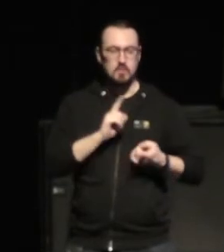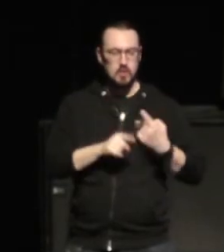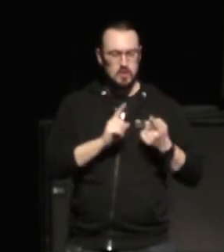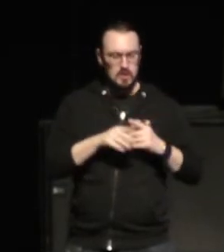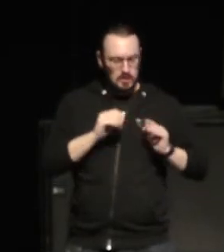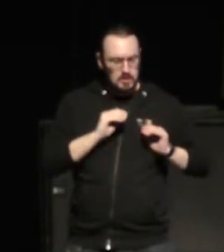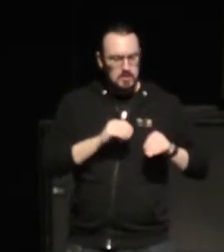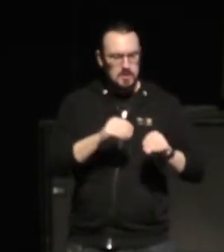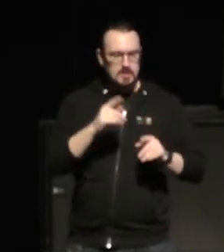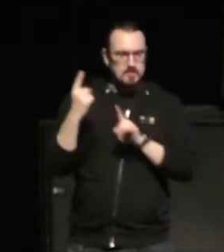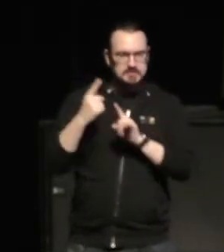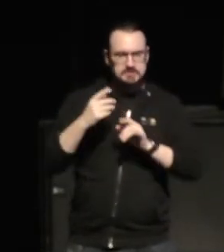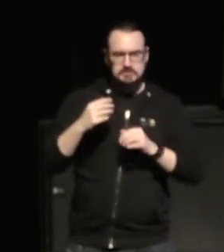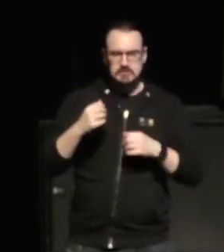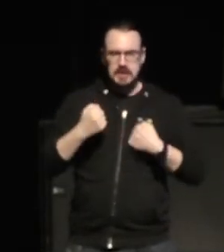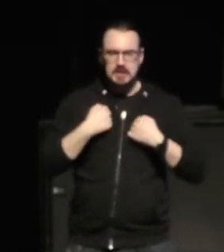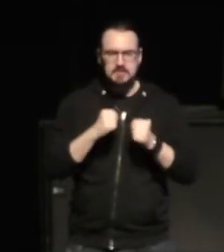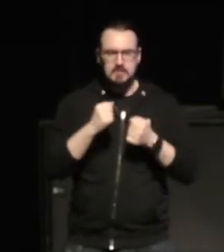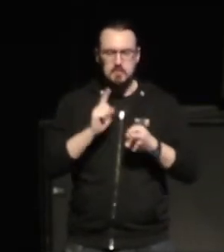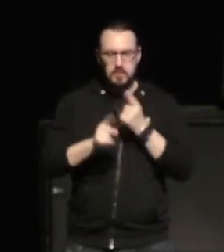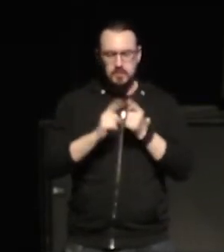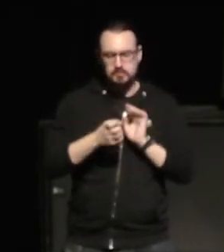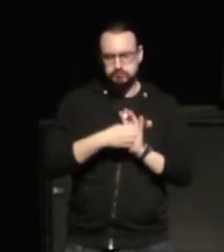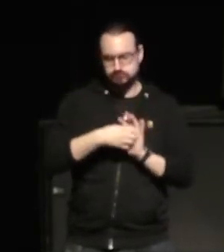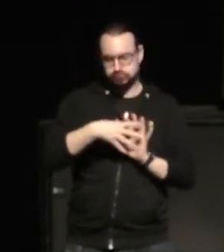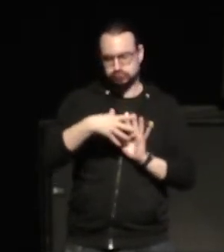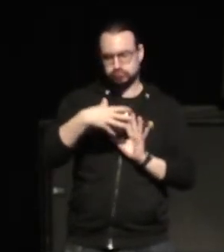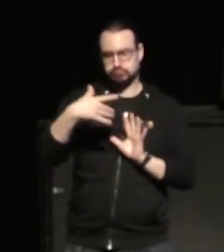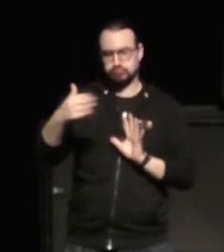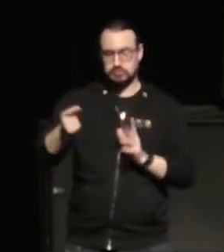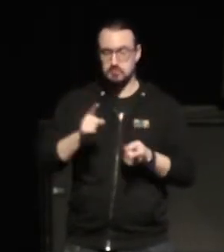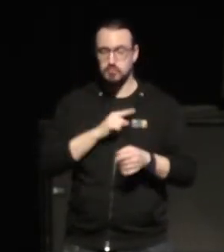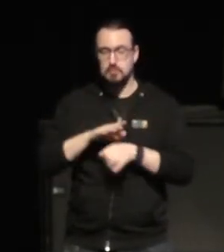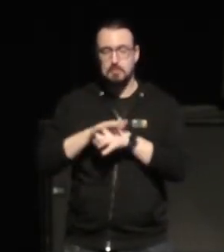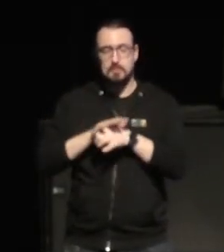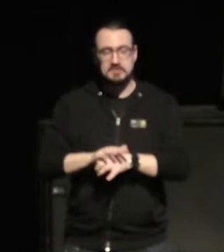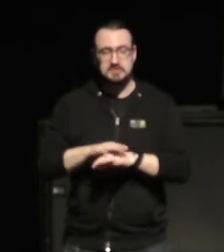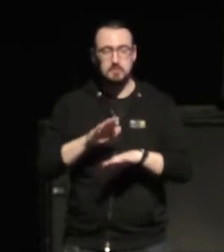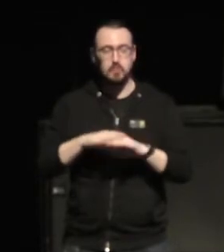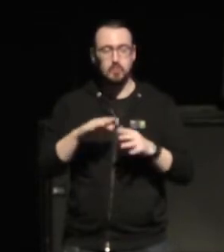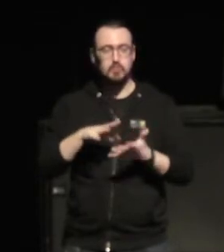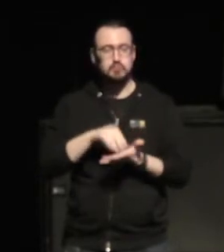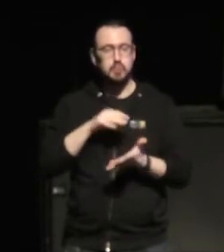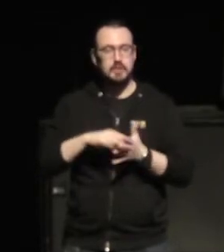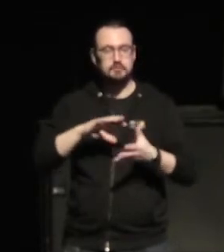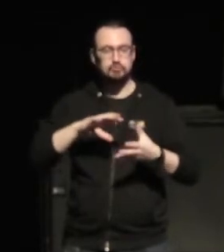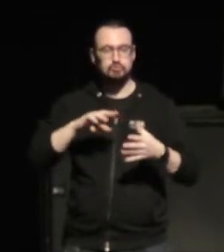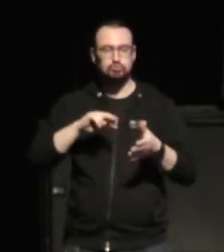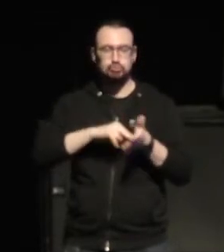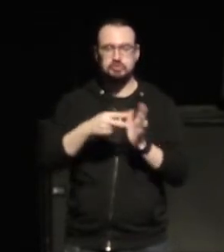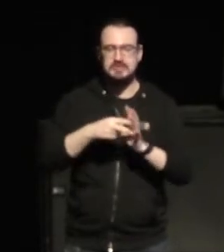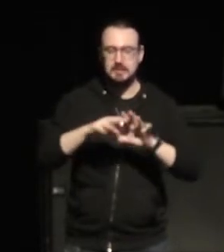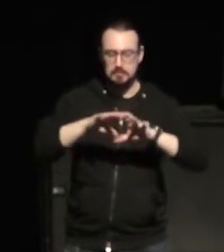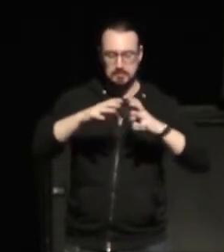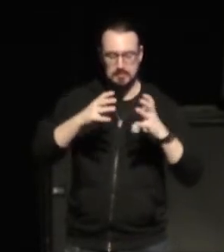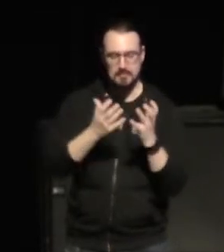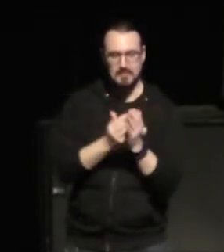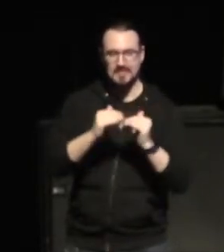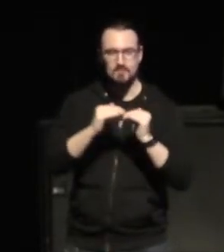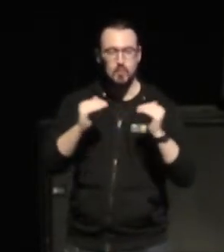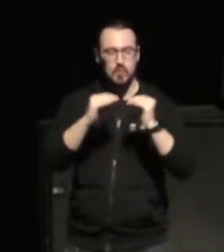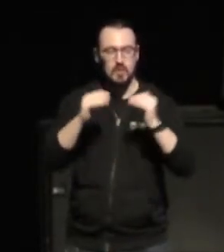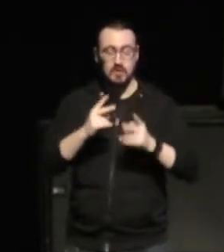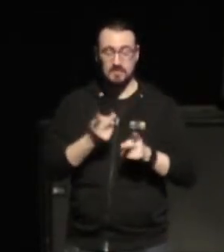where human activities started causing an exponential pressure on the Earth system level. And those activities